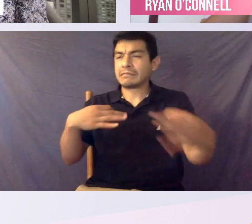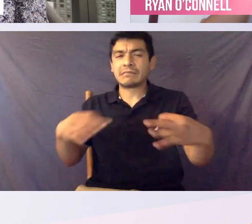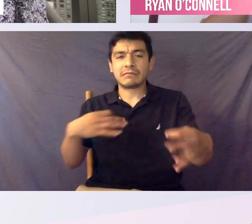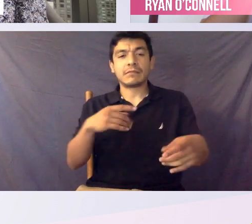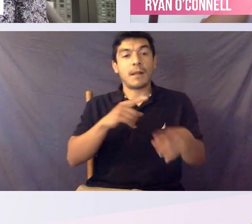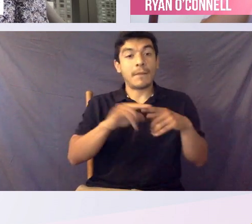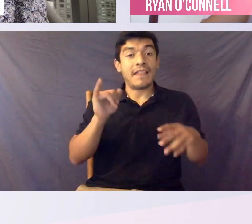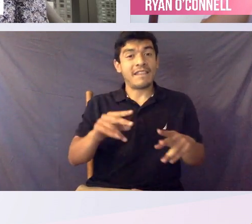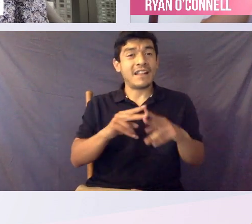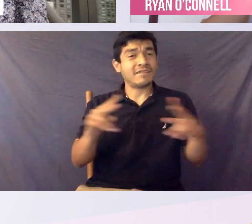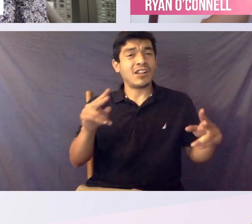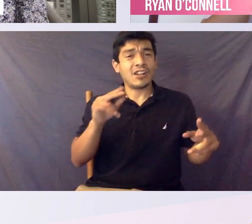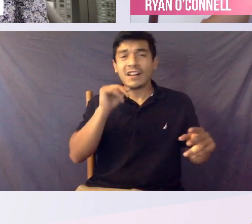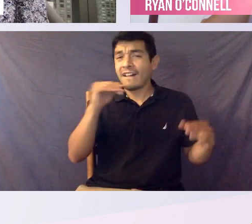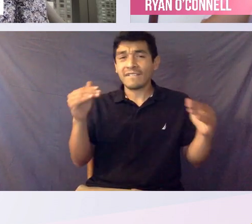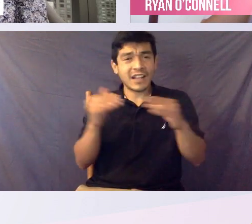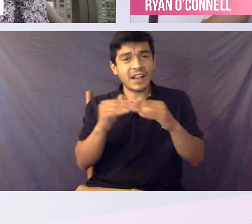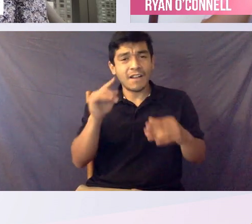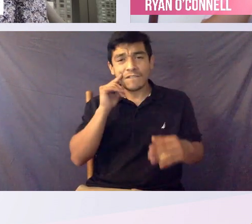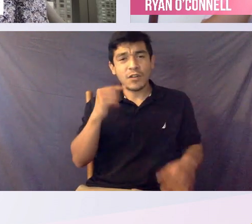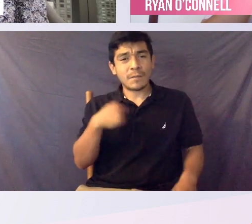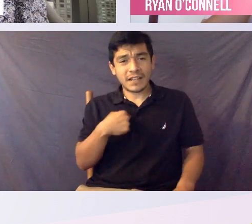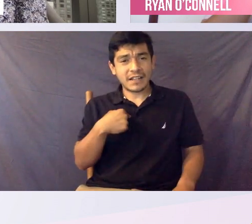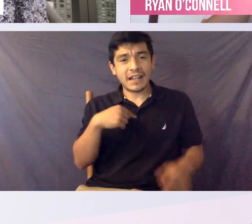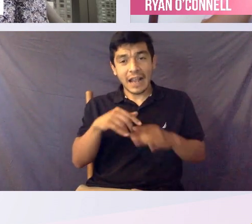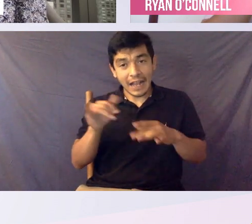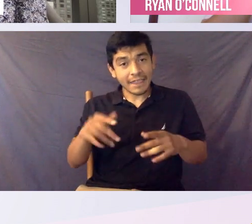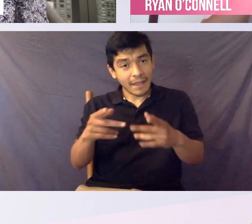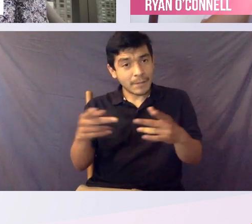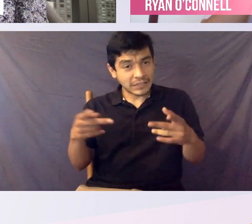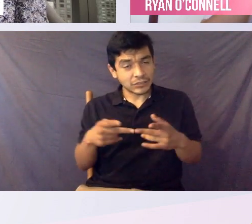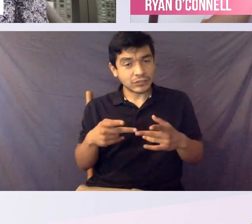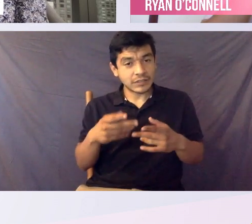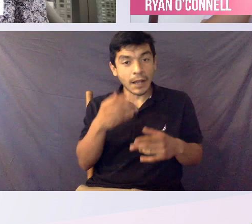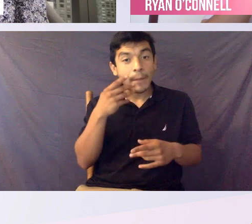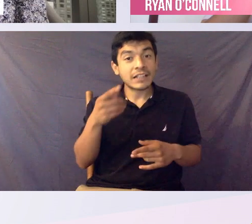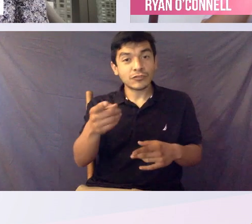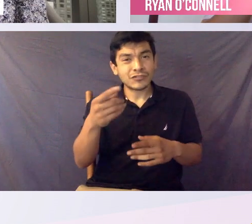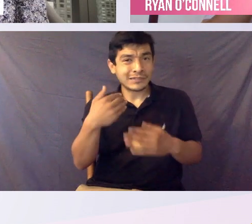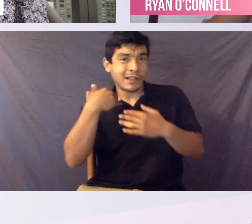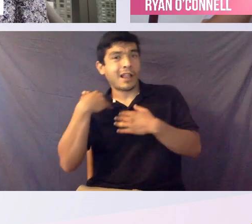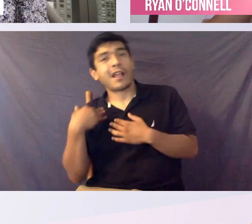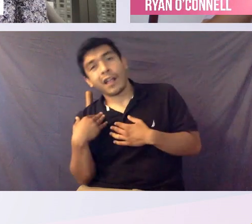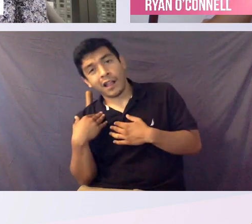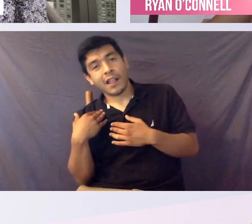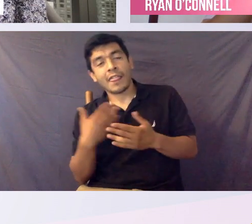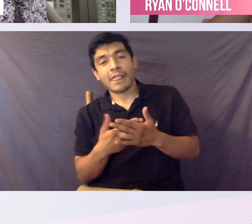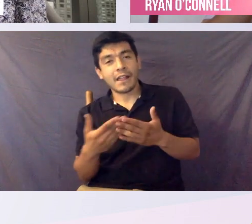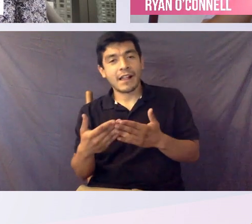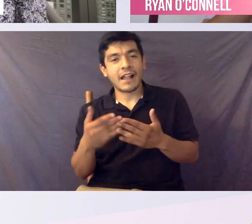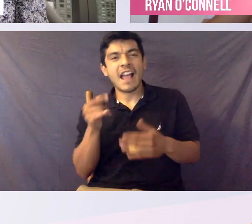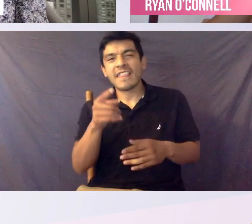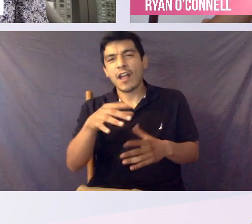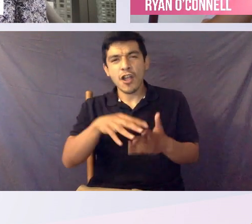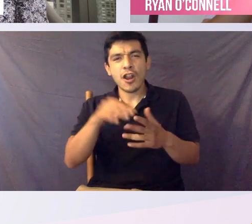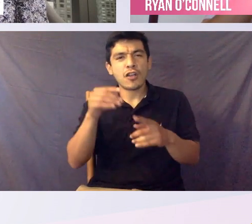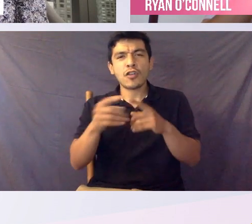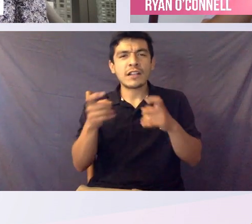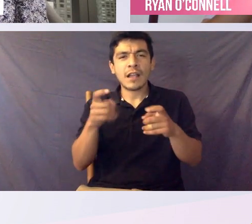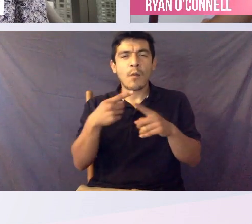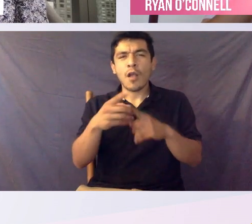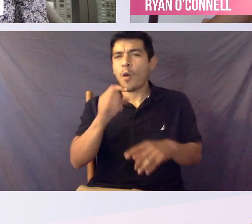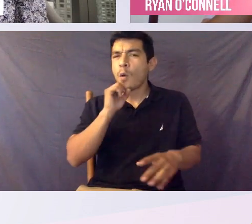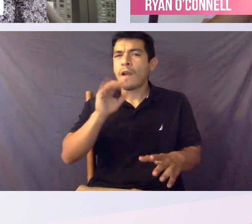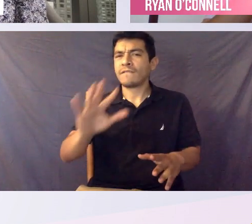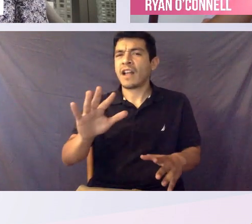very unfair to everybody in that position as well, because you're being asked to unearth stuff that you learned to deal with when you were 5 years old and you were